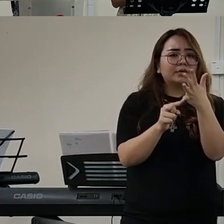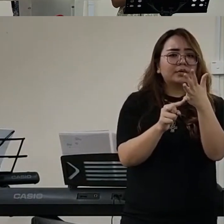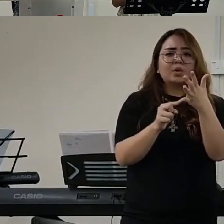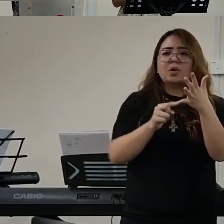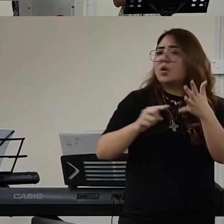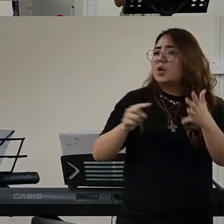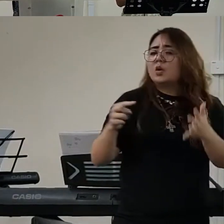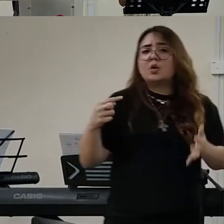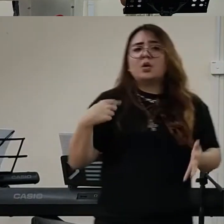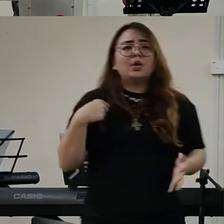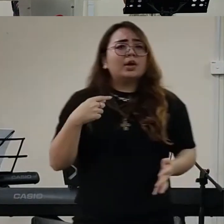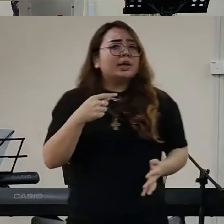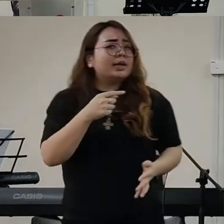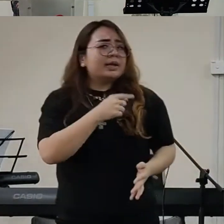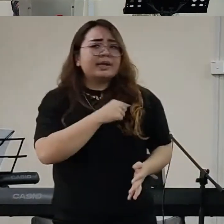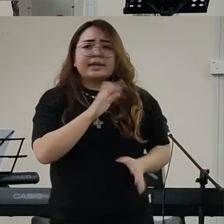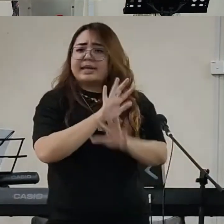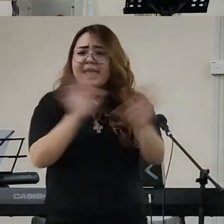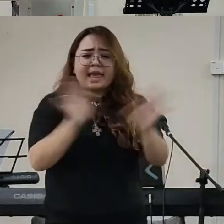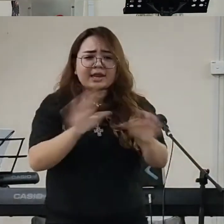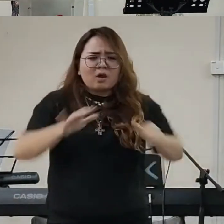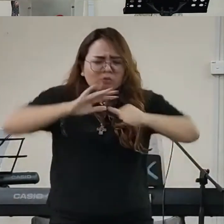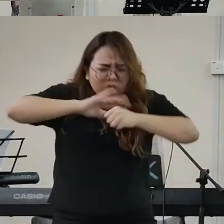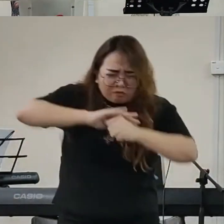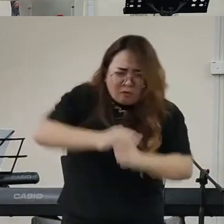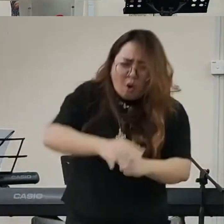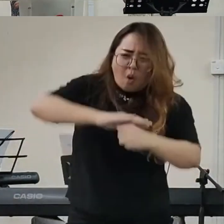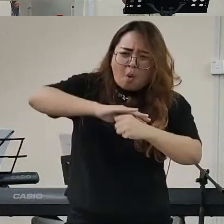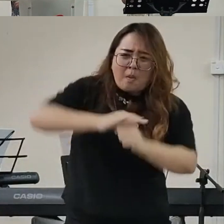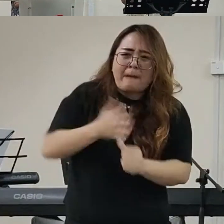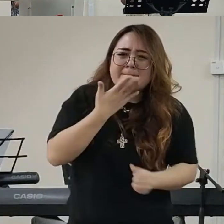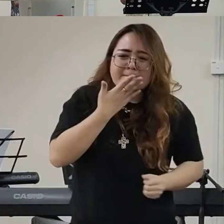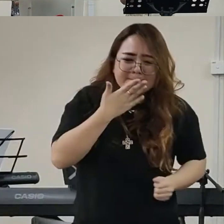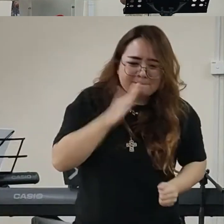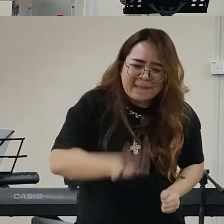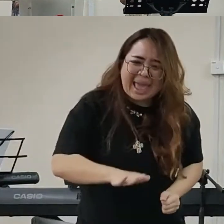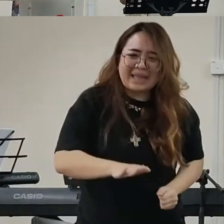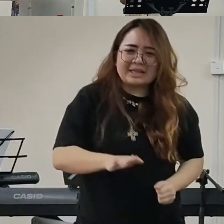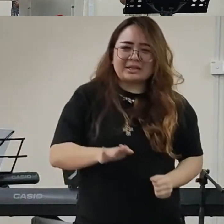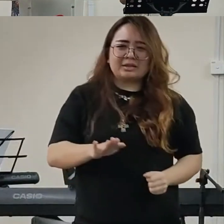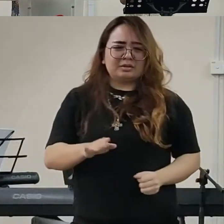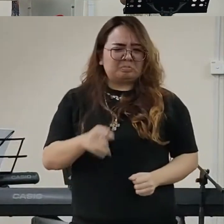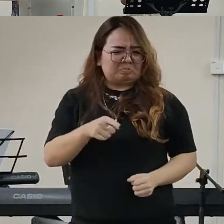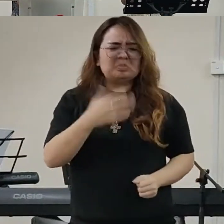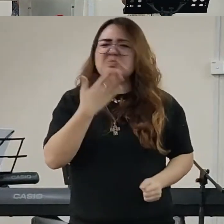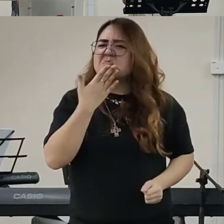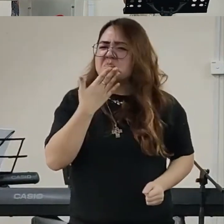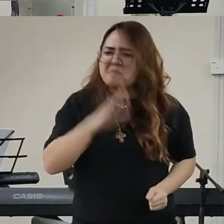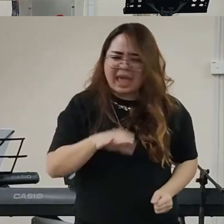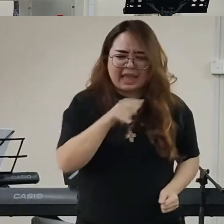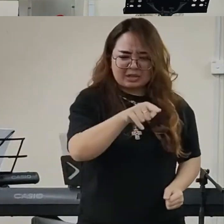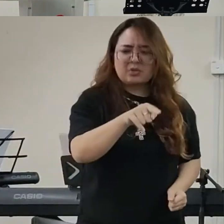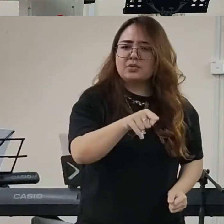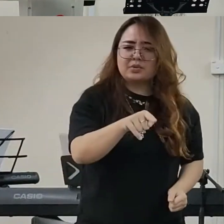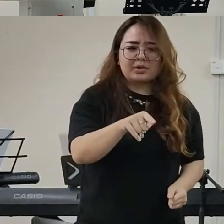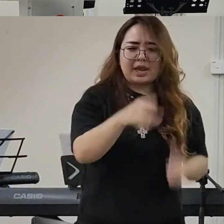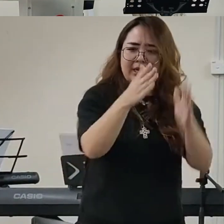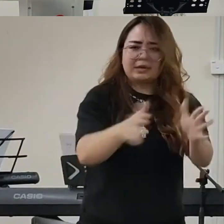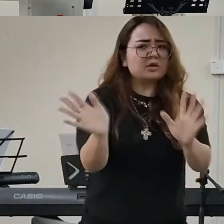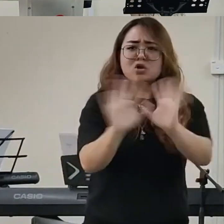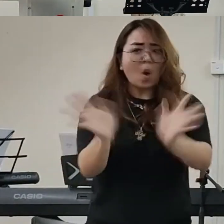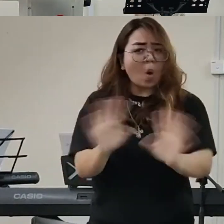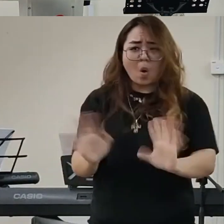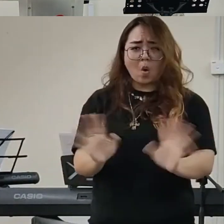not called to force or be cruel and rule over our sheep. You cannot